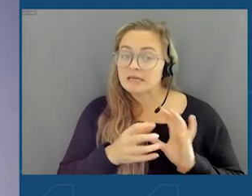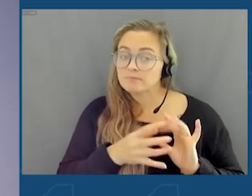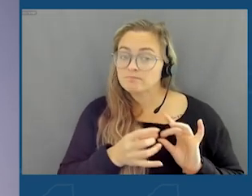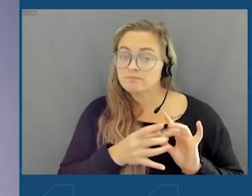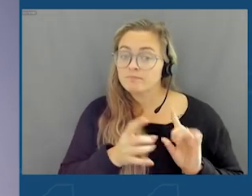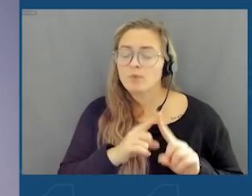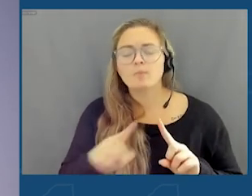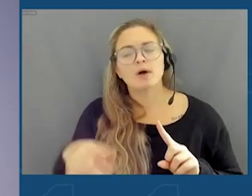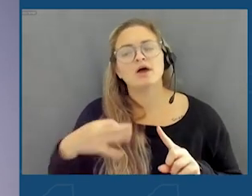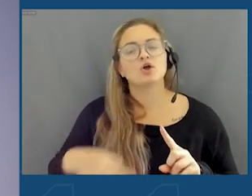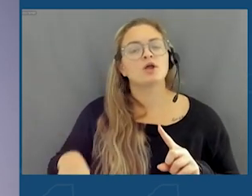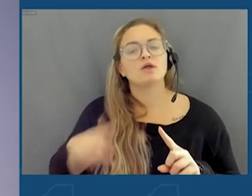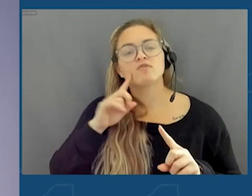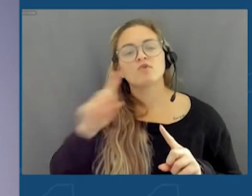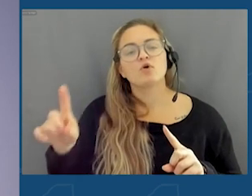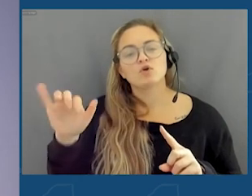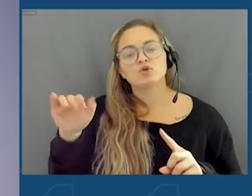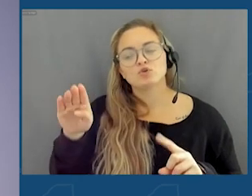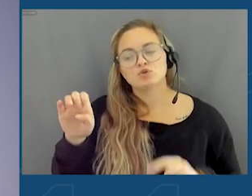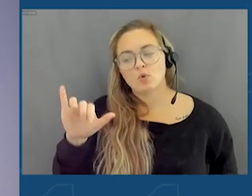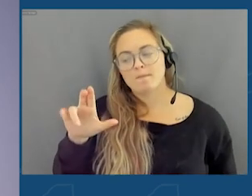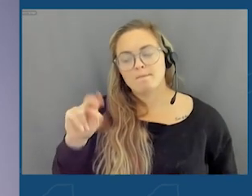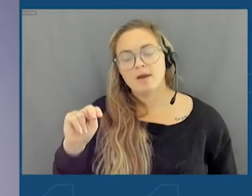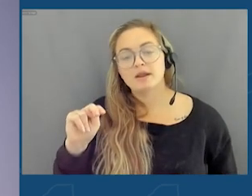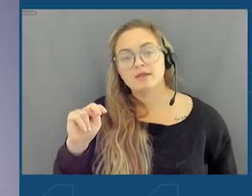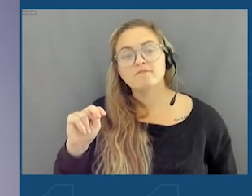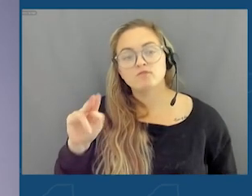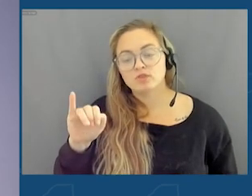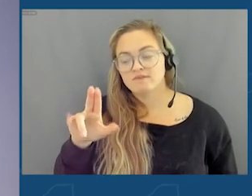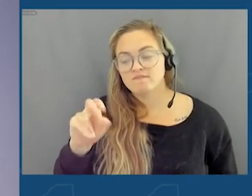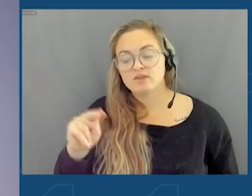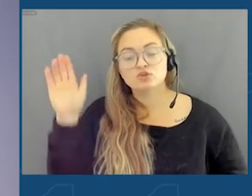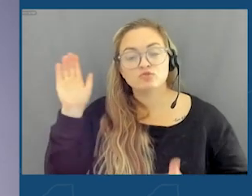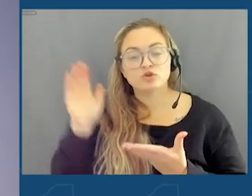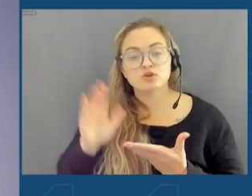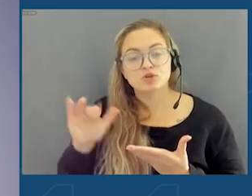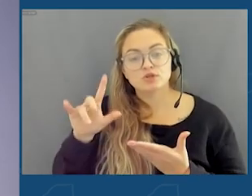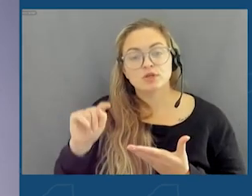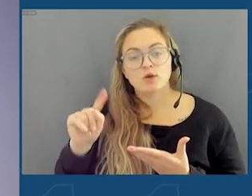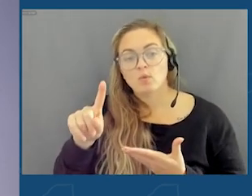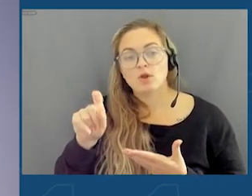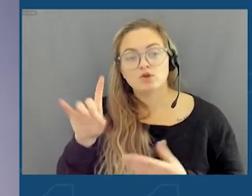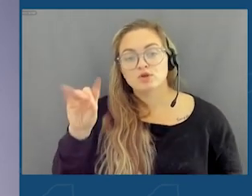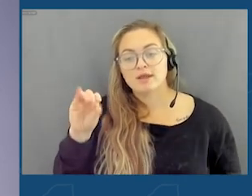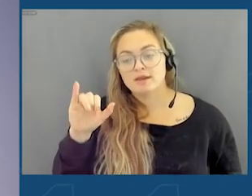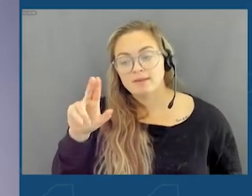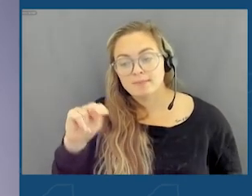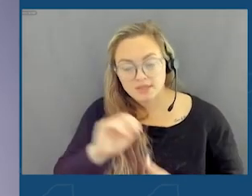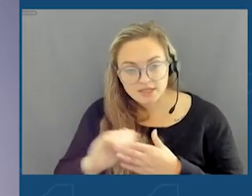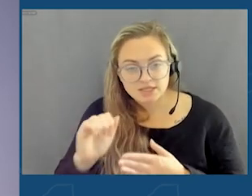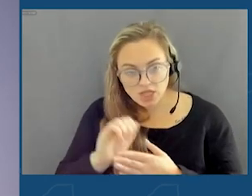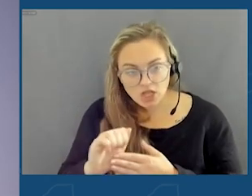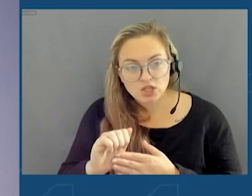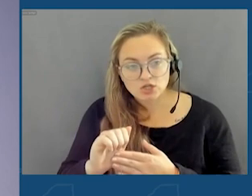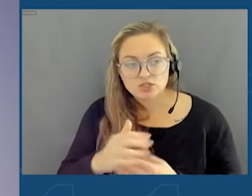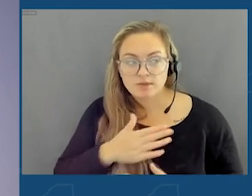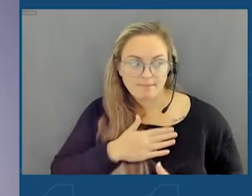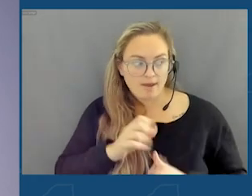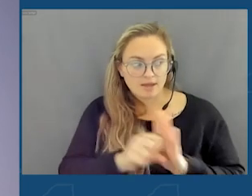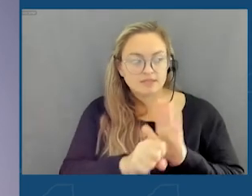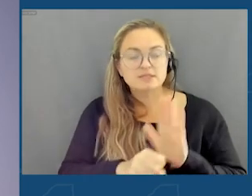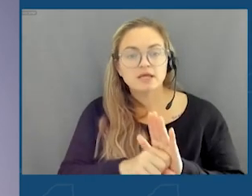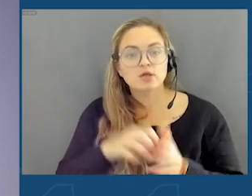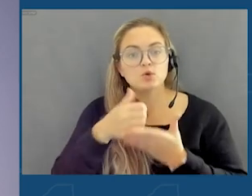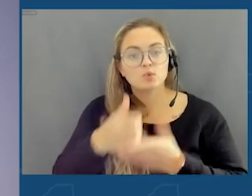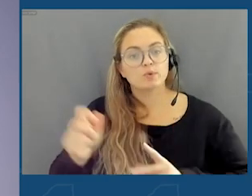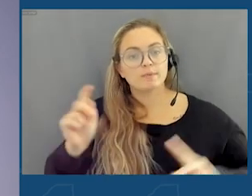leadership of President Joe Biden with the Inflation Reduction Act, which is going to get $180 million in my state to help